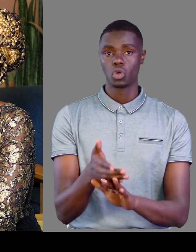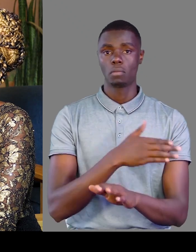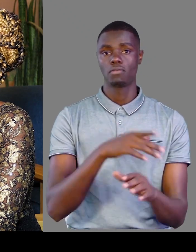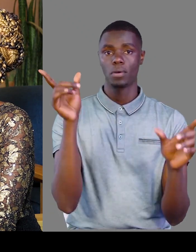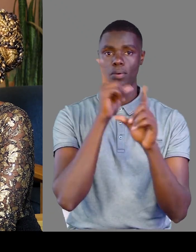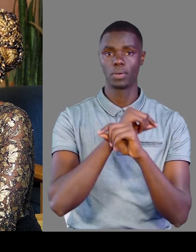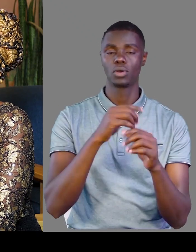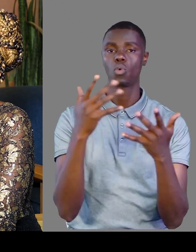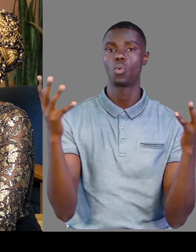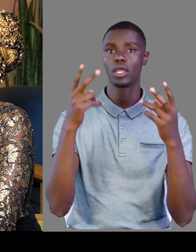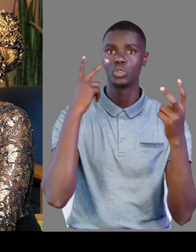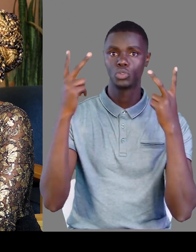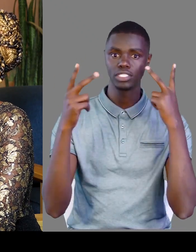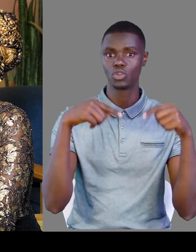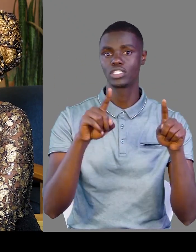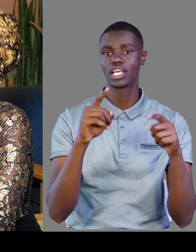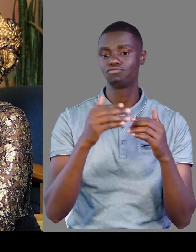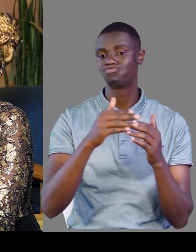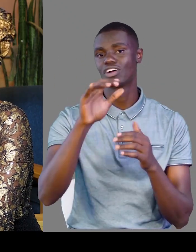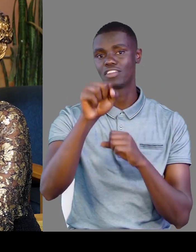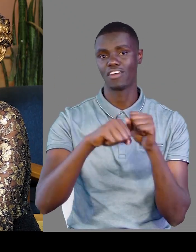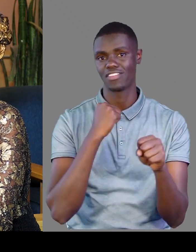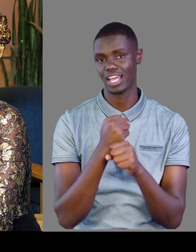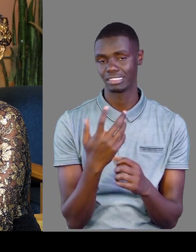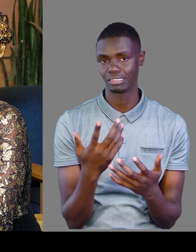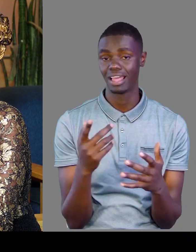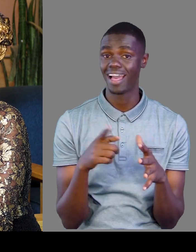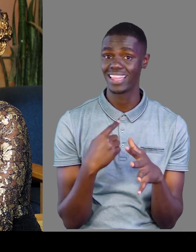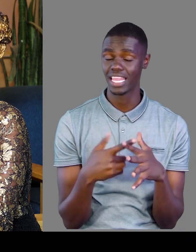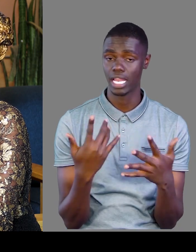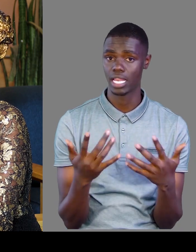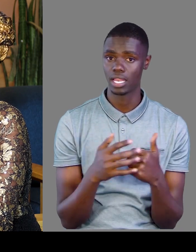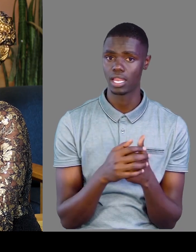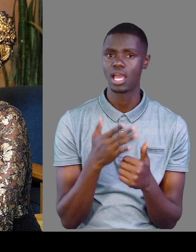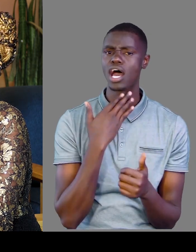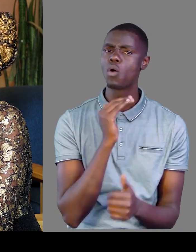Just before we finish, where do you see yourself maybe in like 5 years to come? And